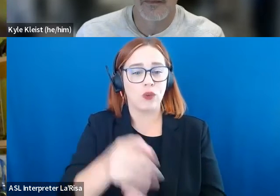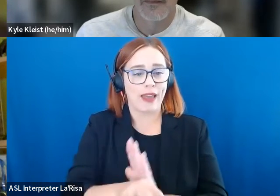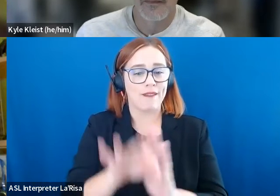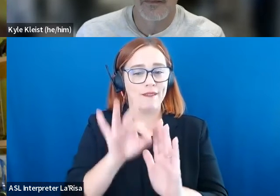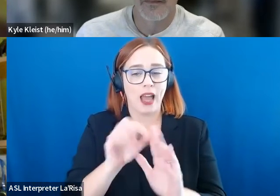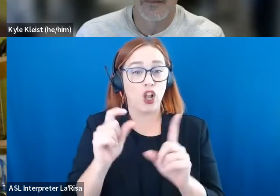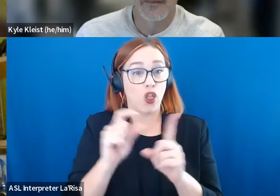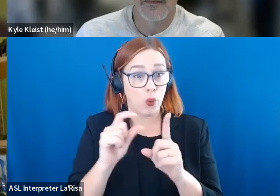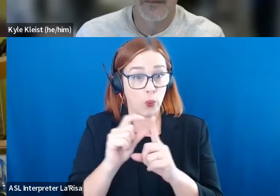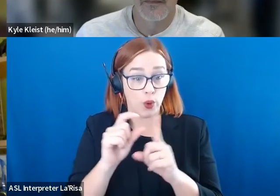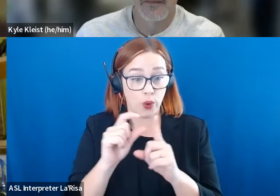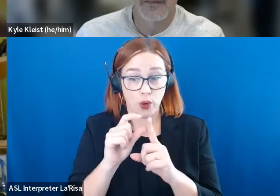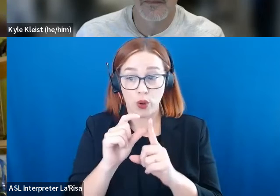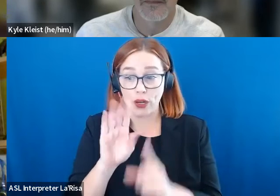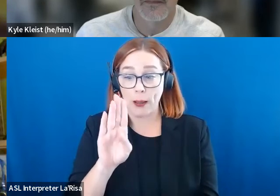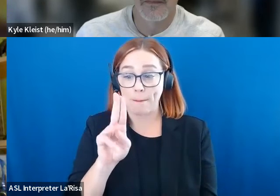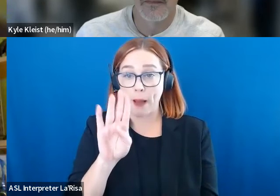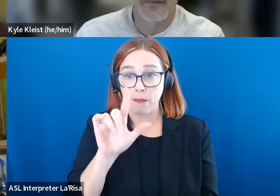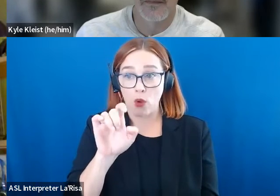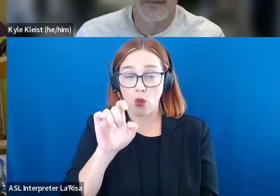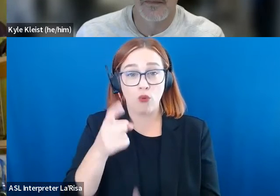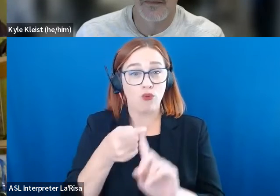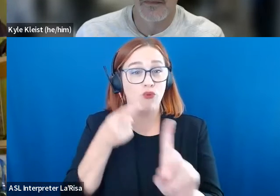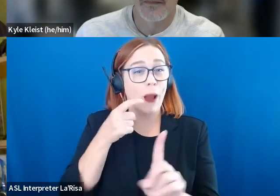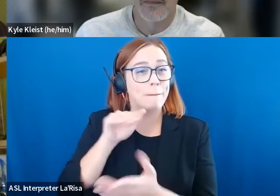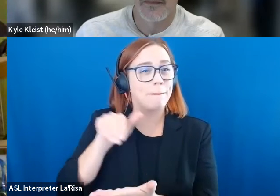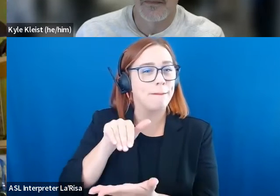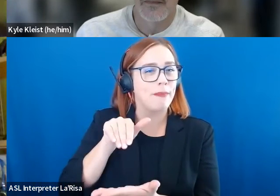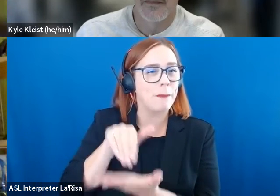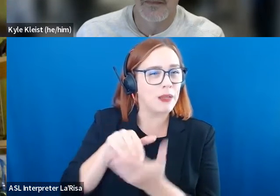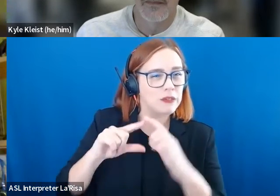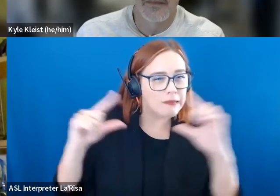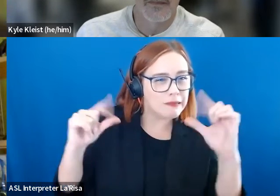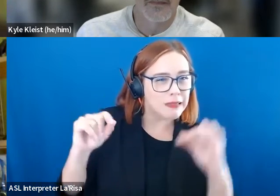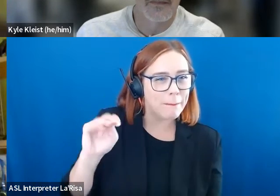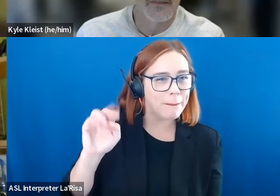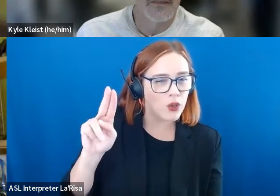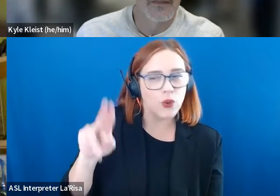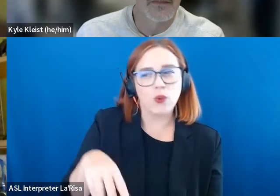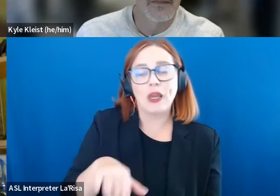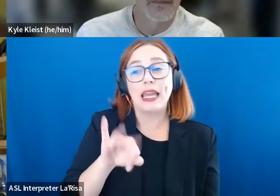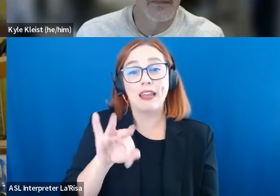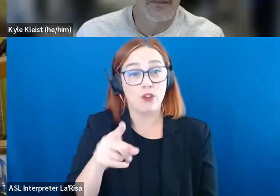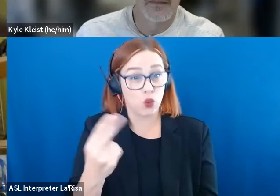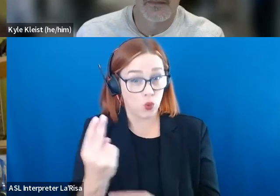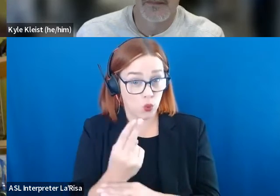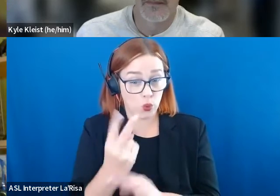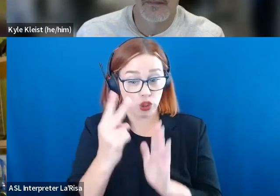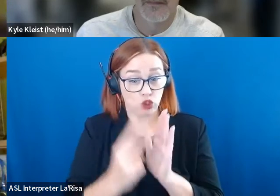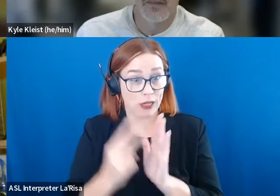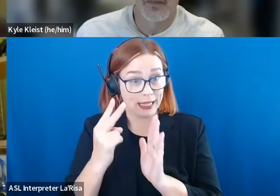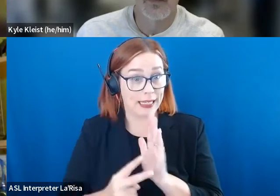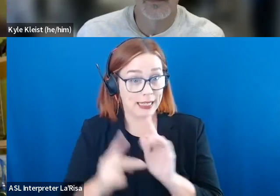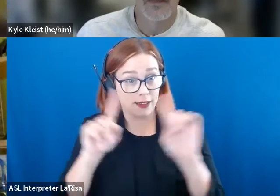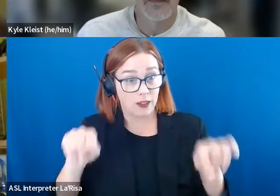if you would like to turn the chat feature off, if you are using a screen reader, you can do that by pressing the